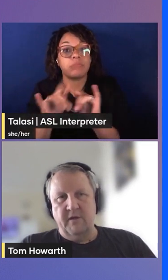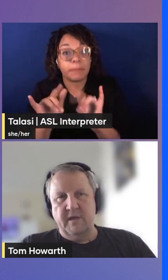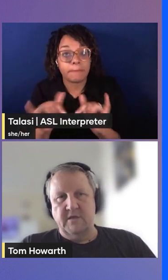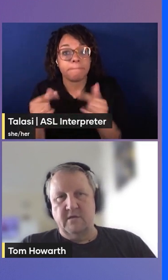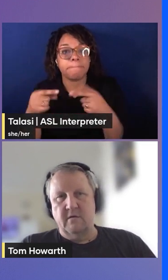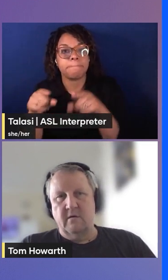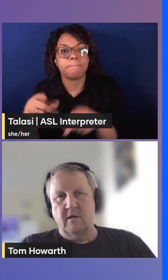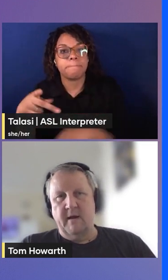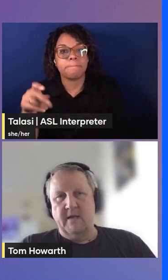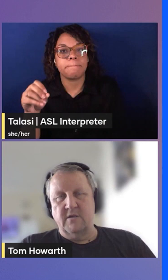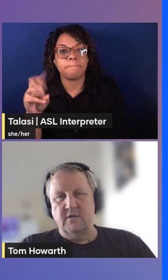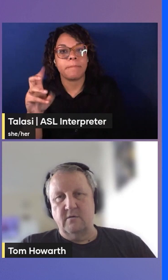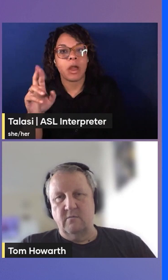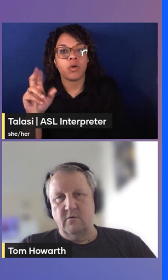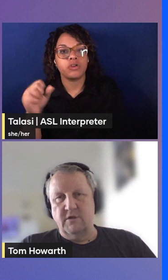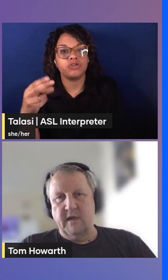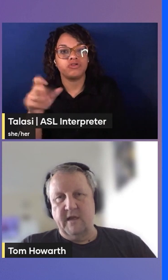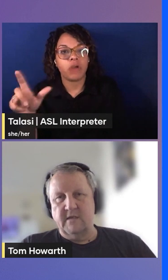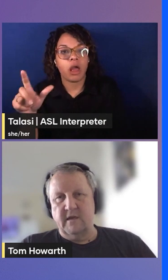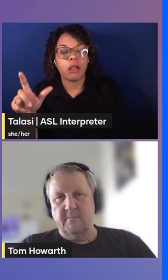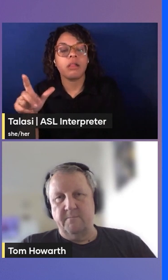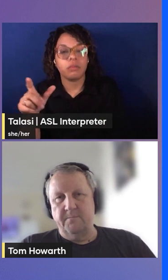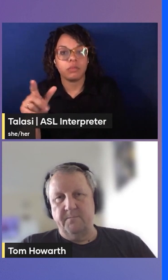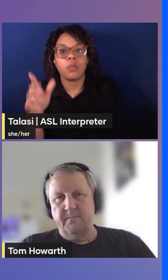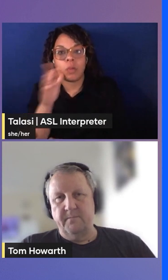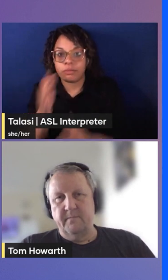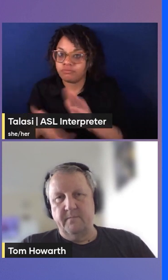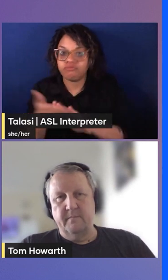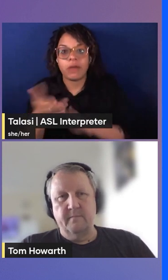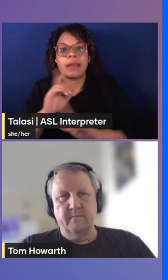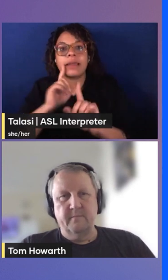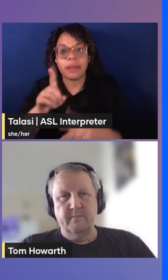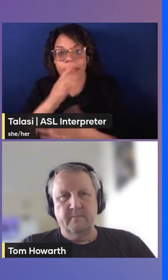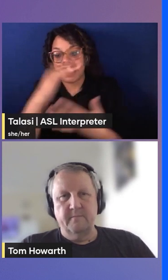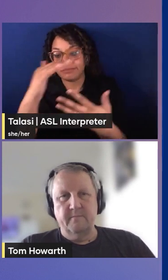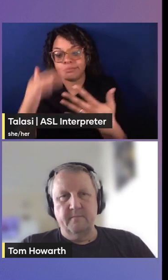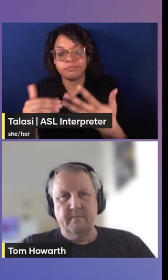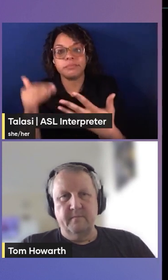in PowerShell these commands once it gets there.